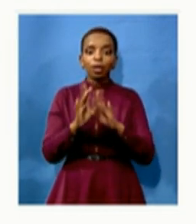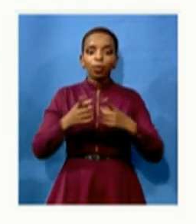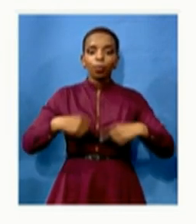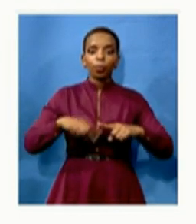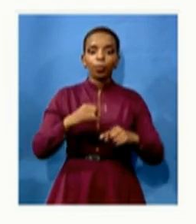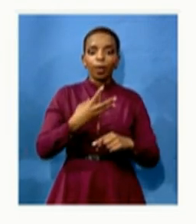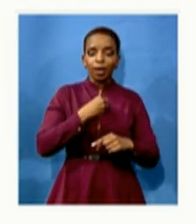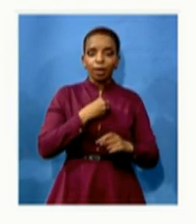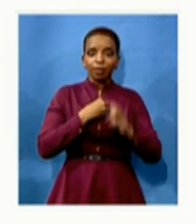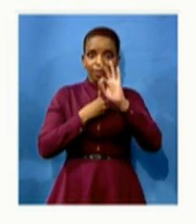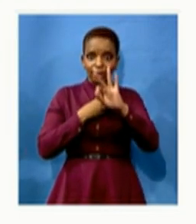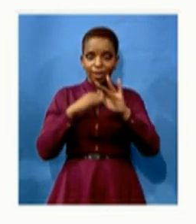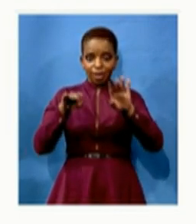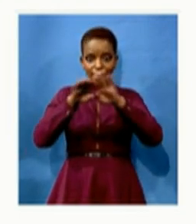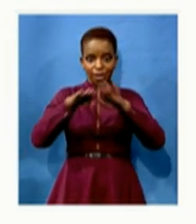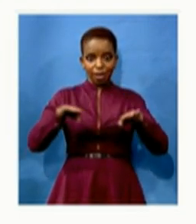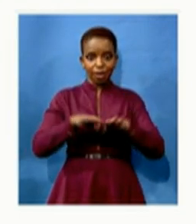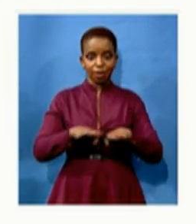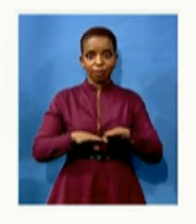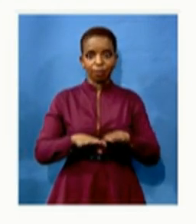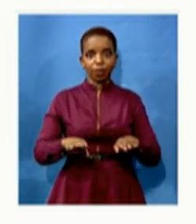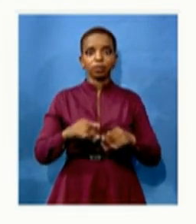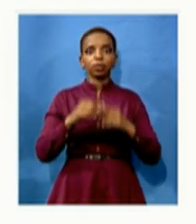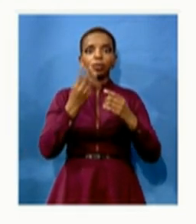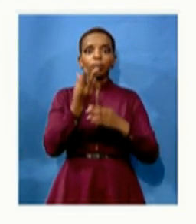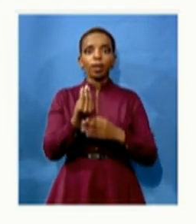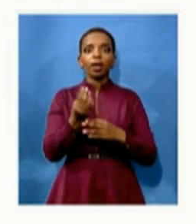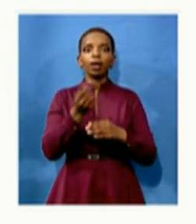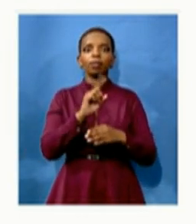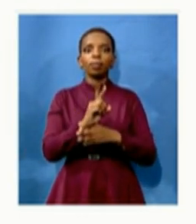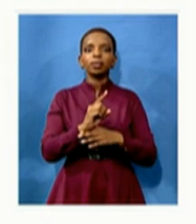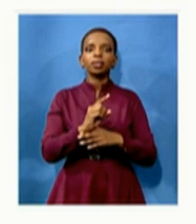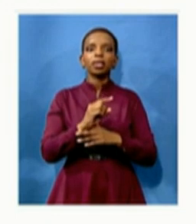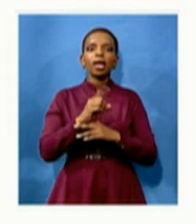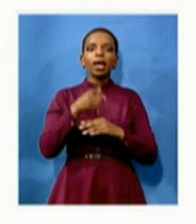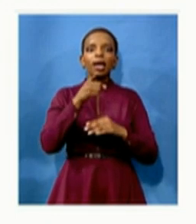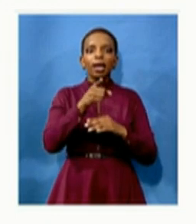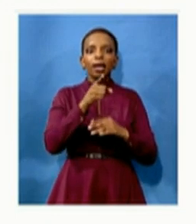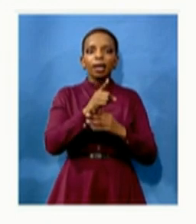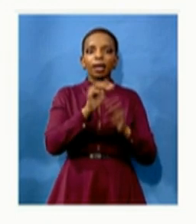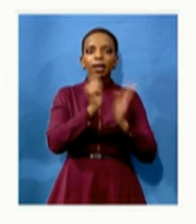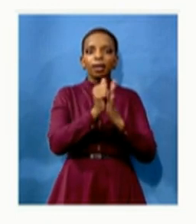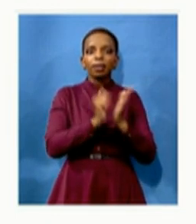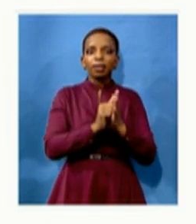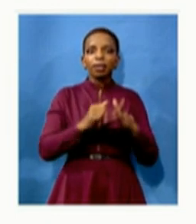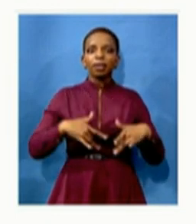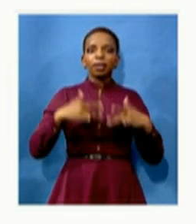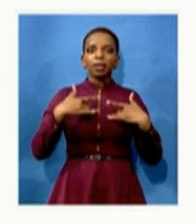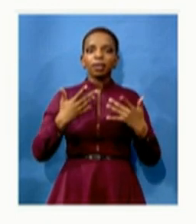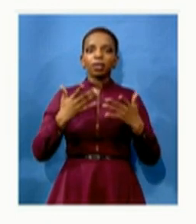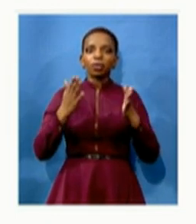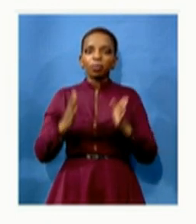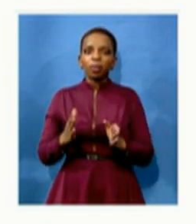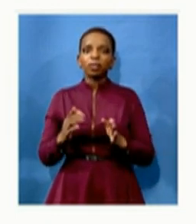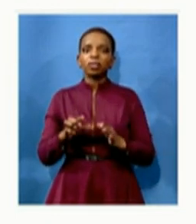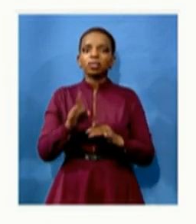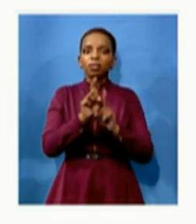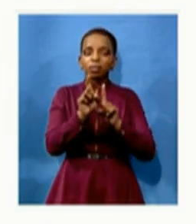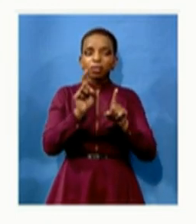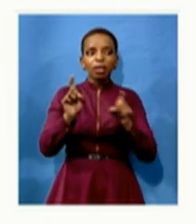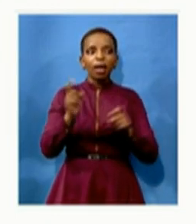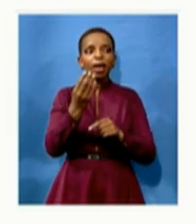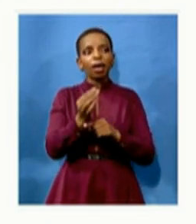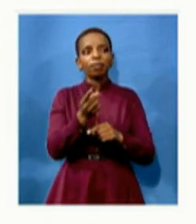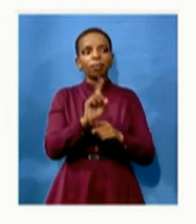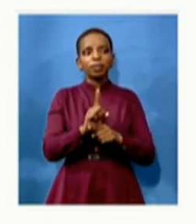individuals, humans. They are distributed within wards, but according to different densities, in line with what